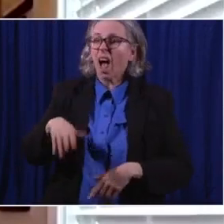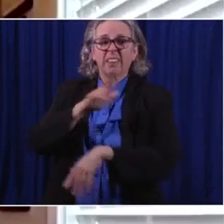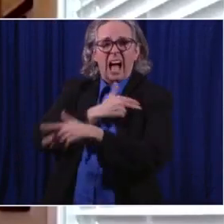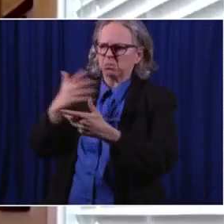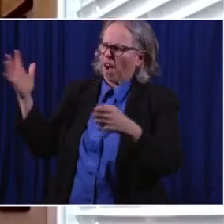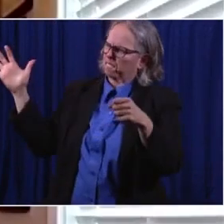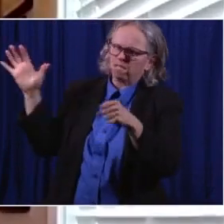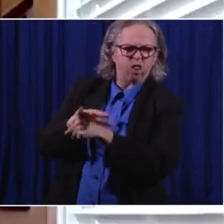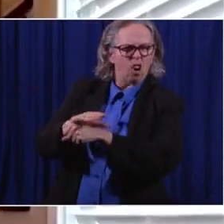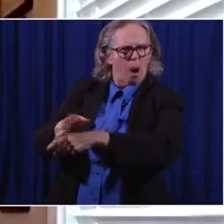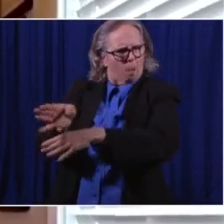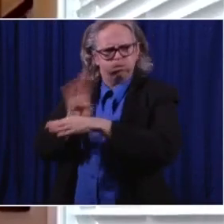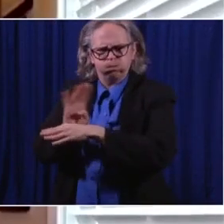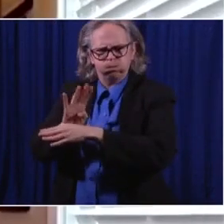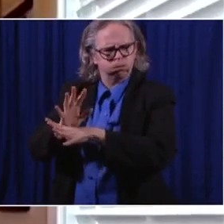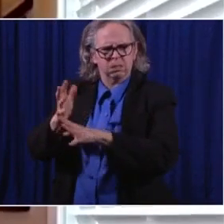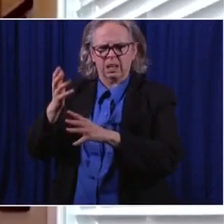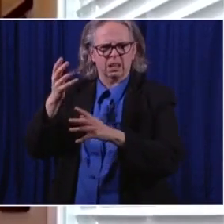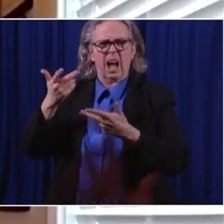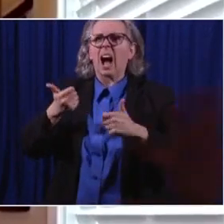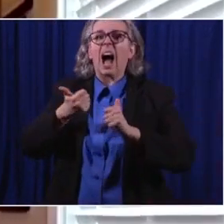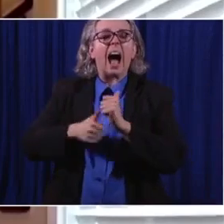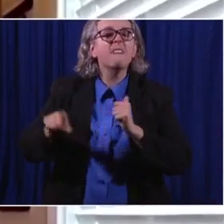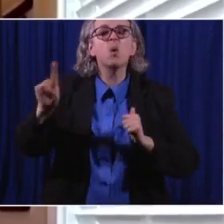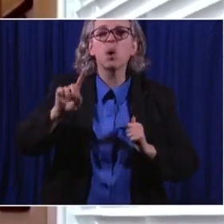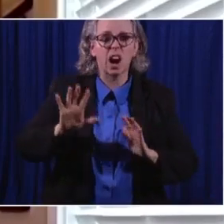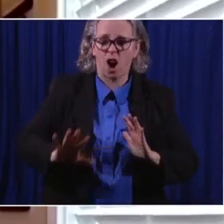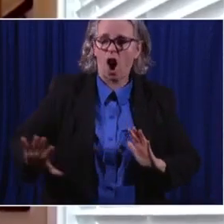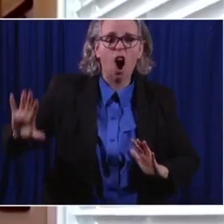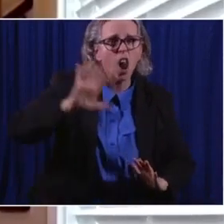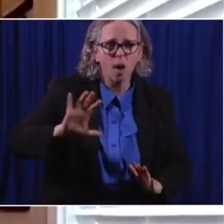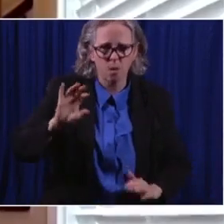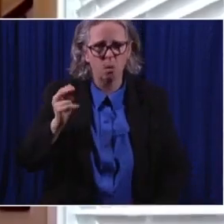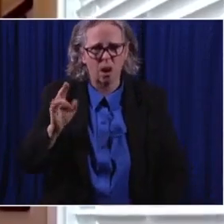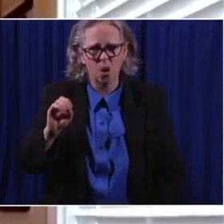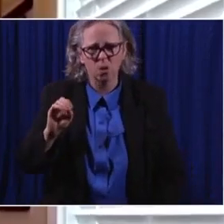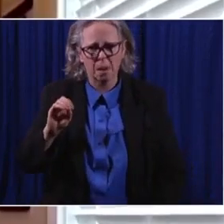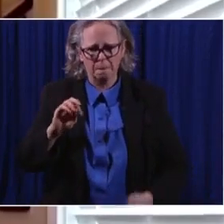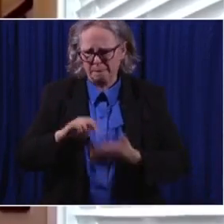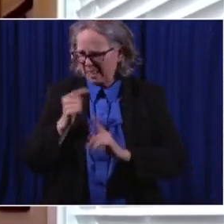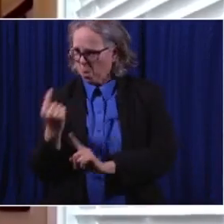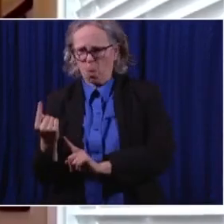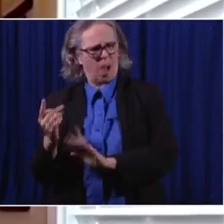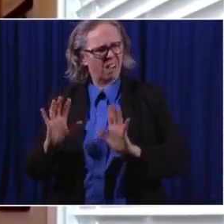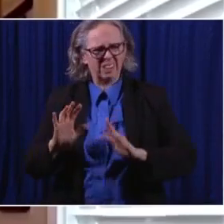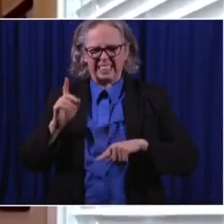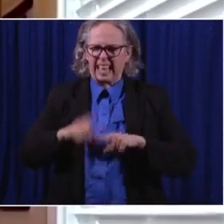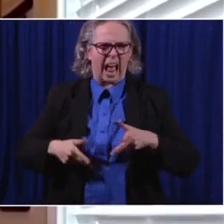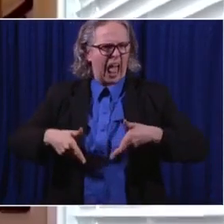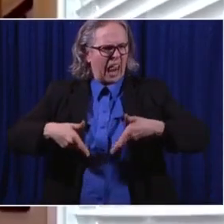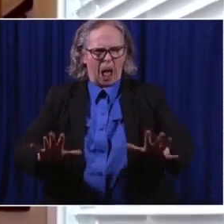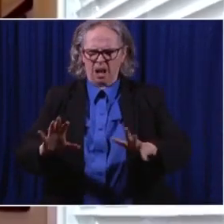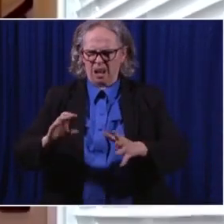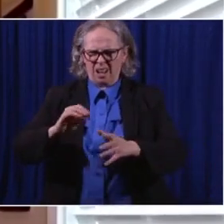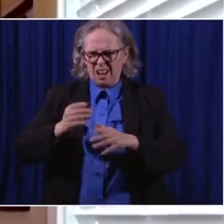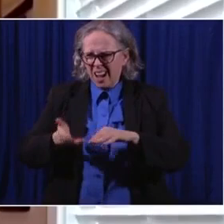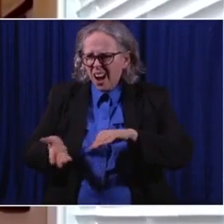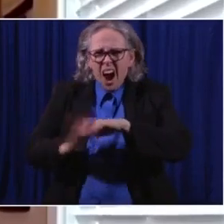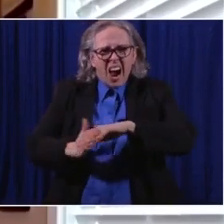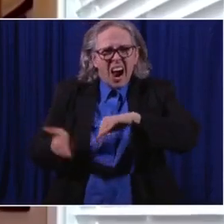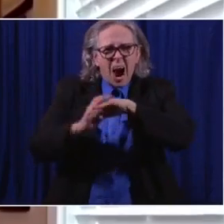state. Simply put, we can't afford to let this get worse. And so we really can't let our guard